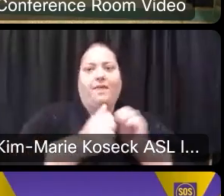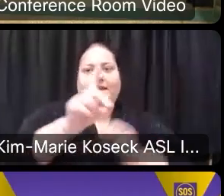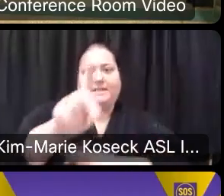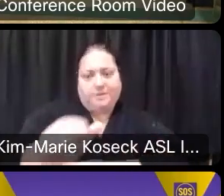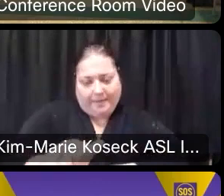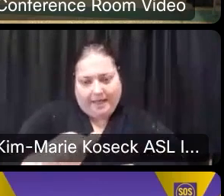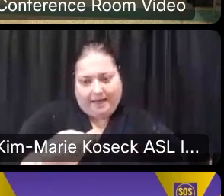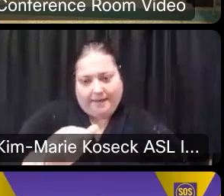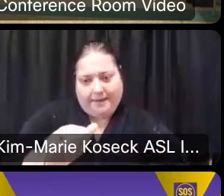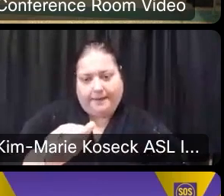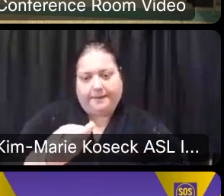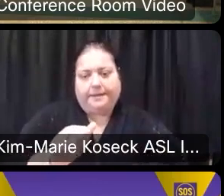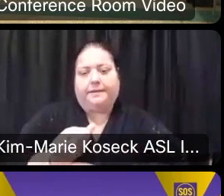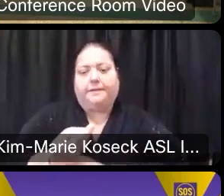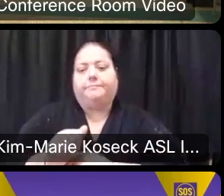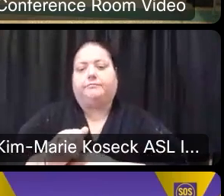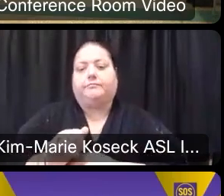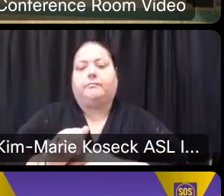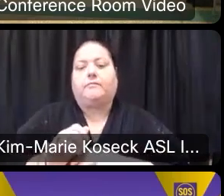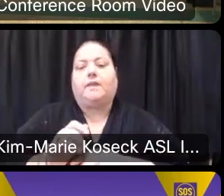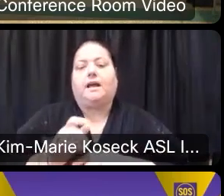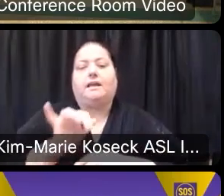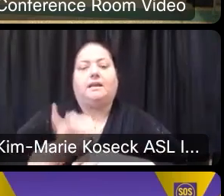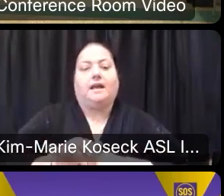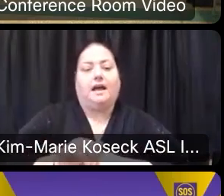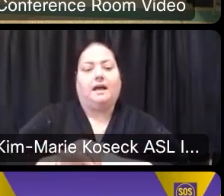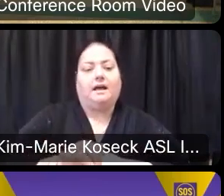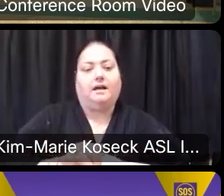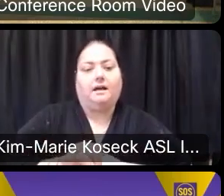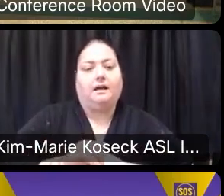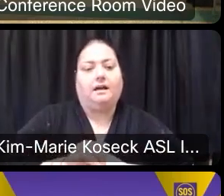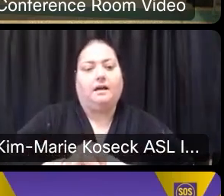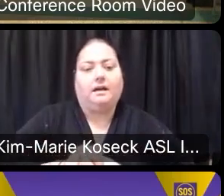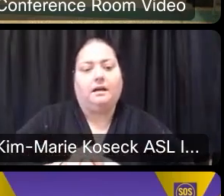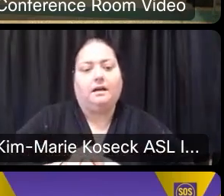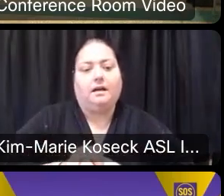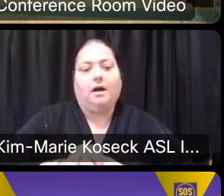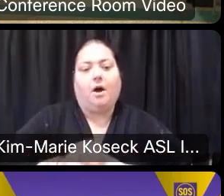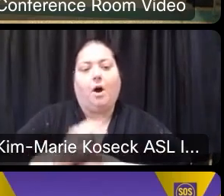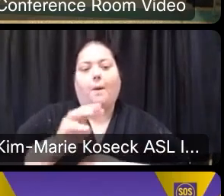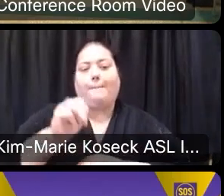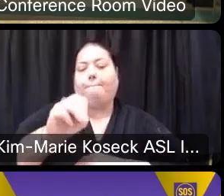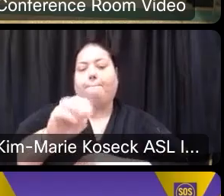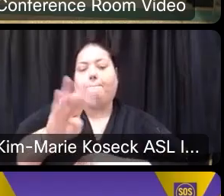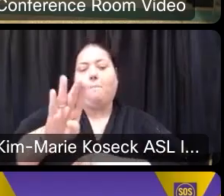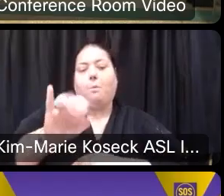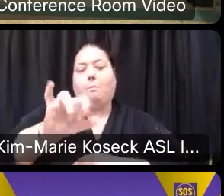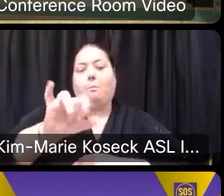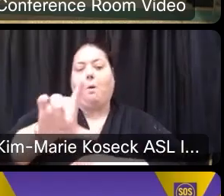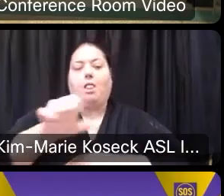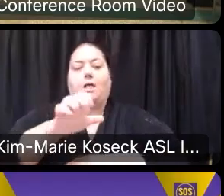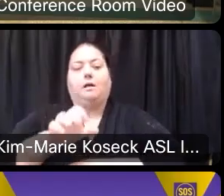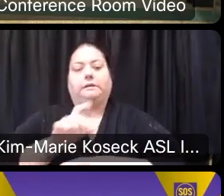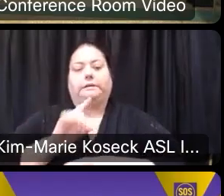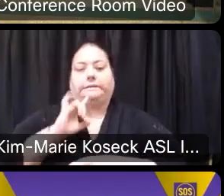disabilities. And also with our 988 and our mobile crisis teams. 988, as I hope you're